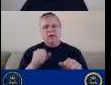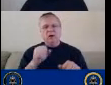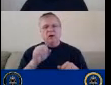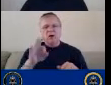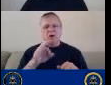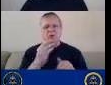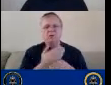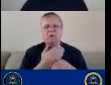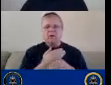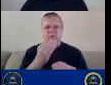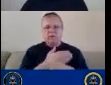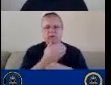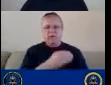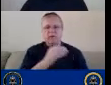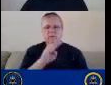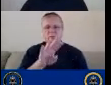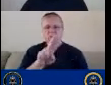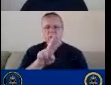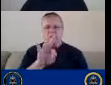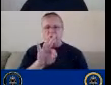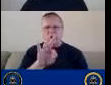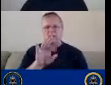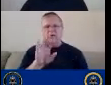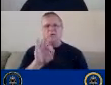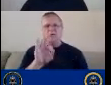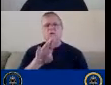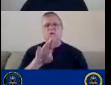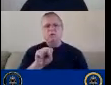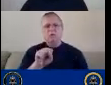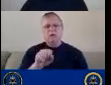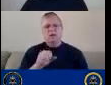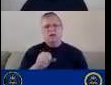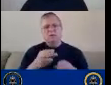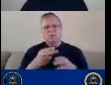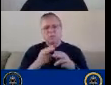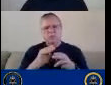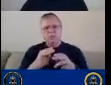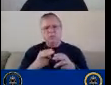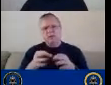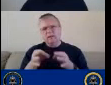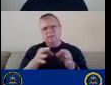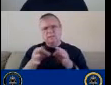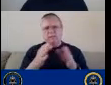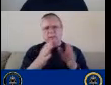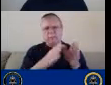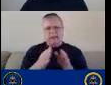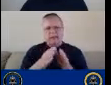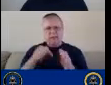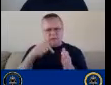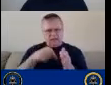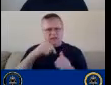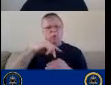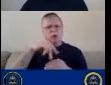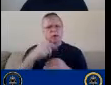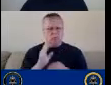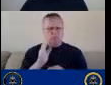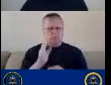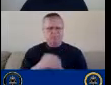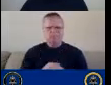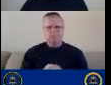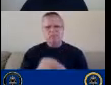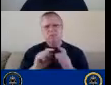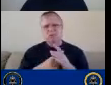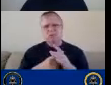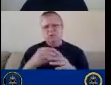at 429 Forbes Avenue. I'm just going to briefly take you through our plans for this project. Starting on this slide with